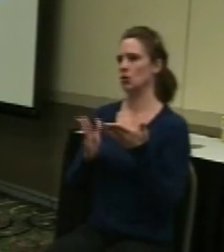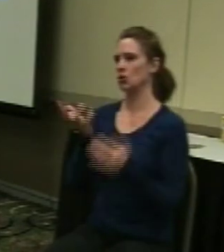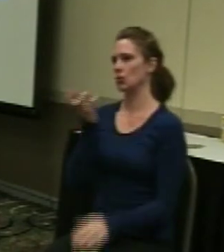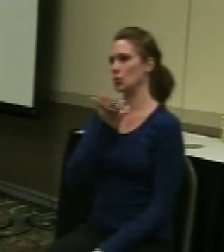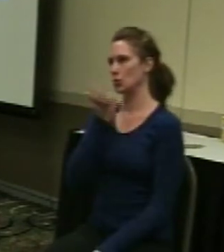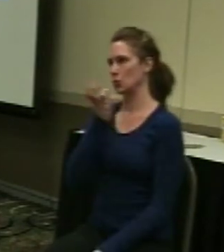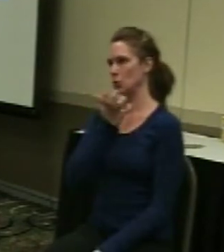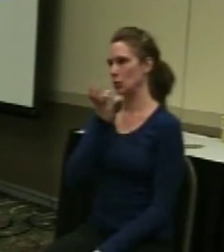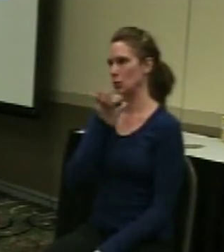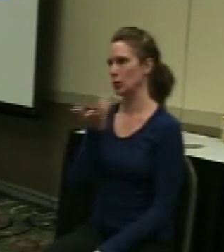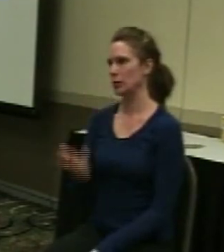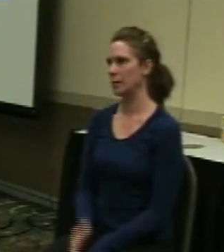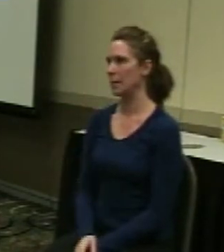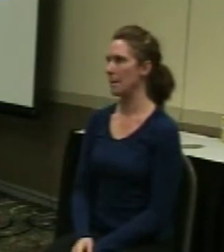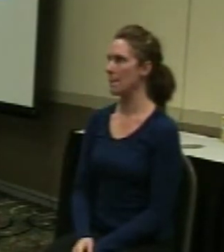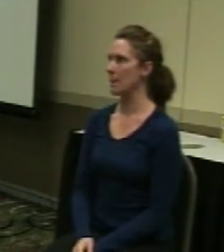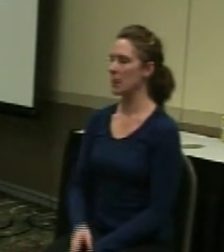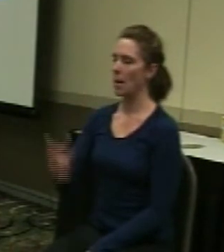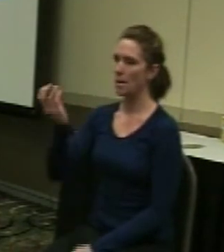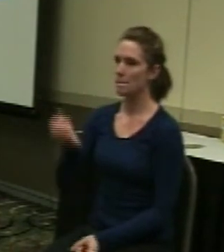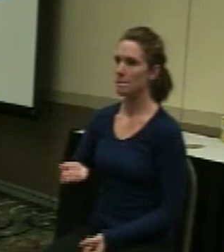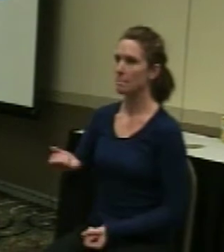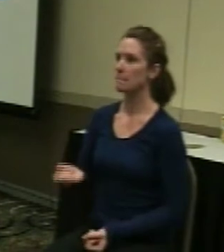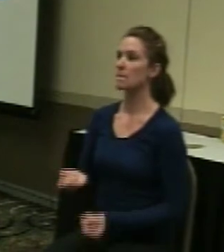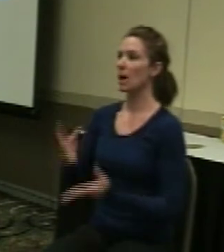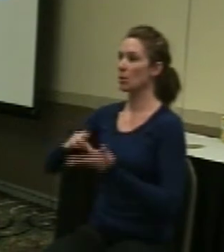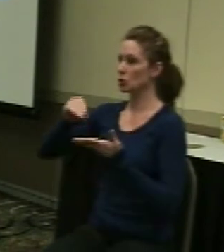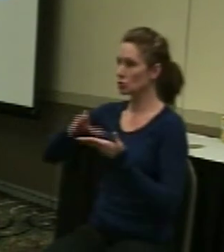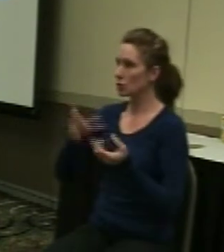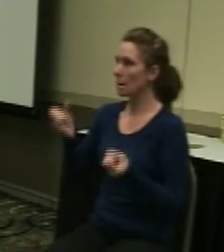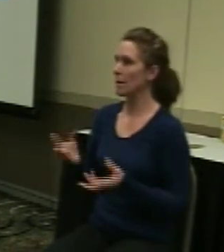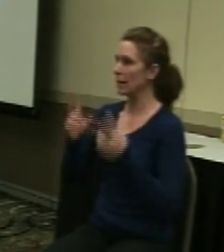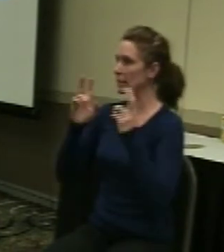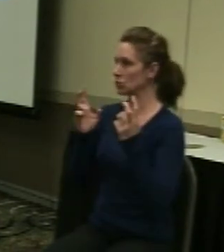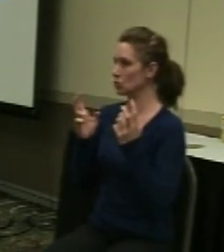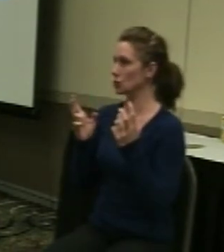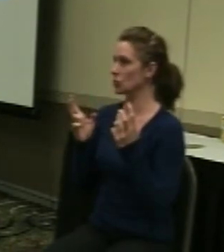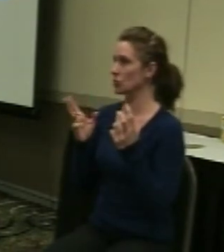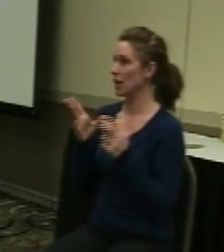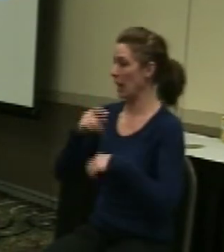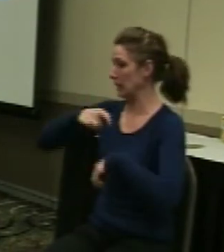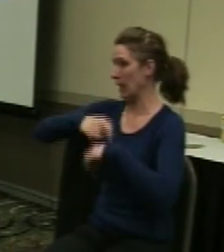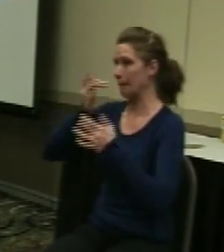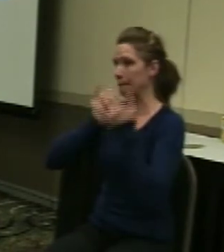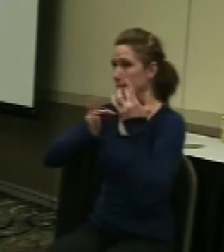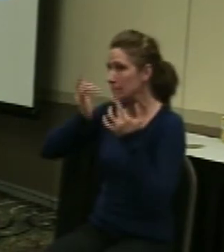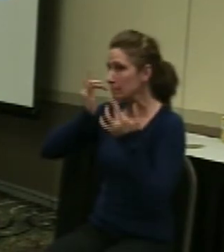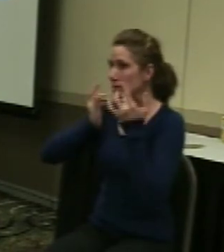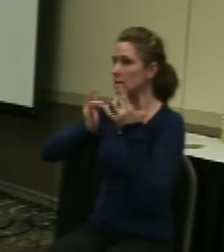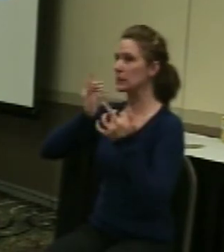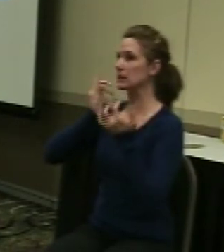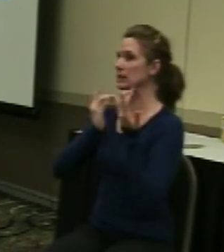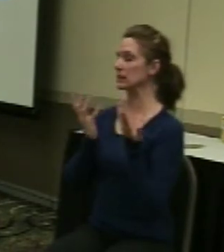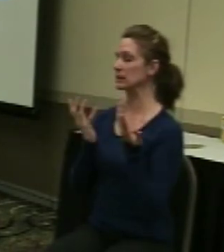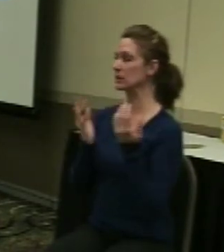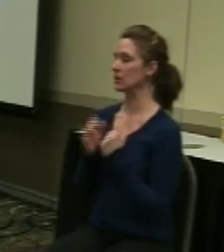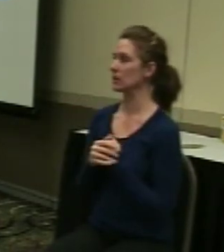issues. Yeah. So there are multiple students, multiple issues, and time is